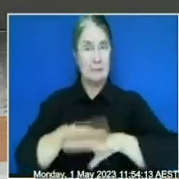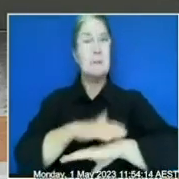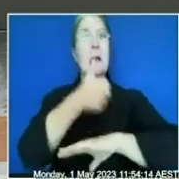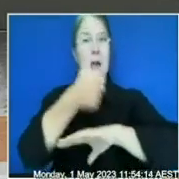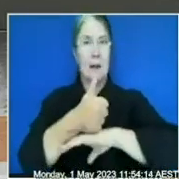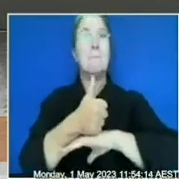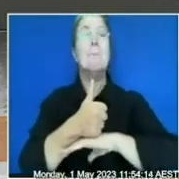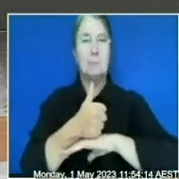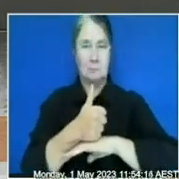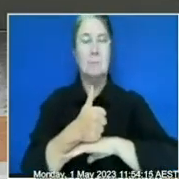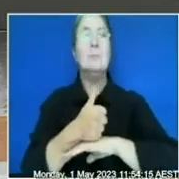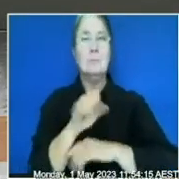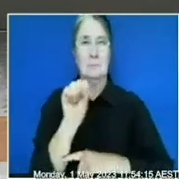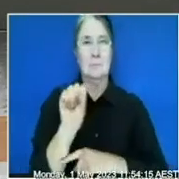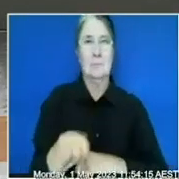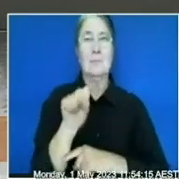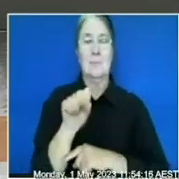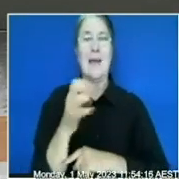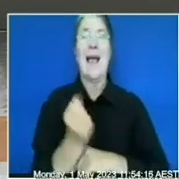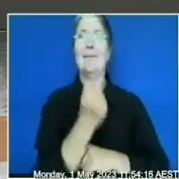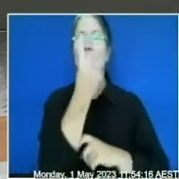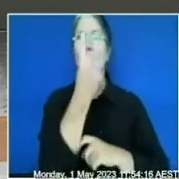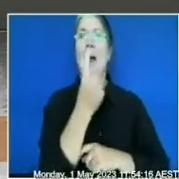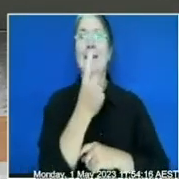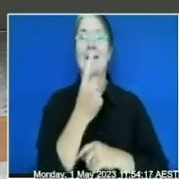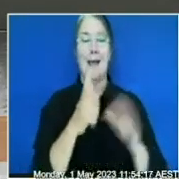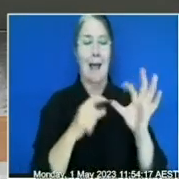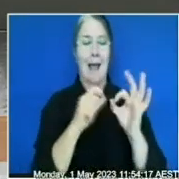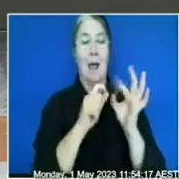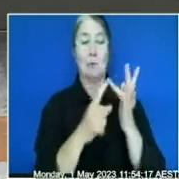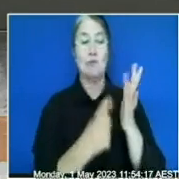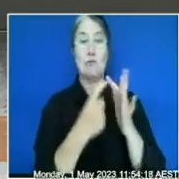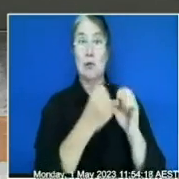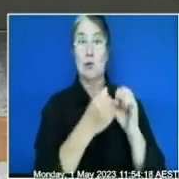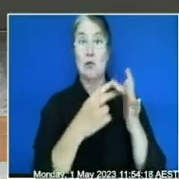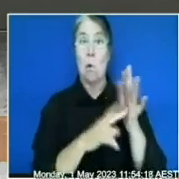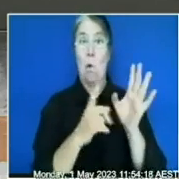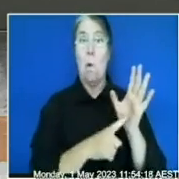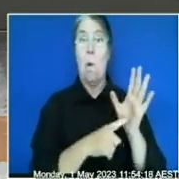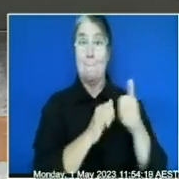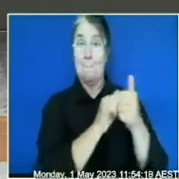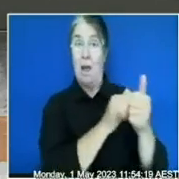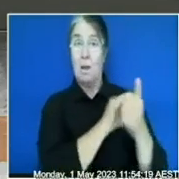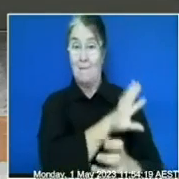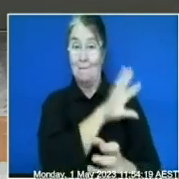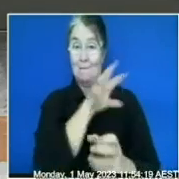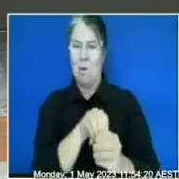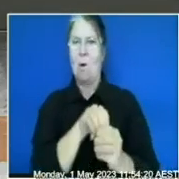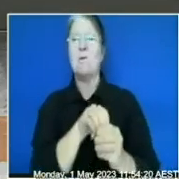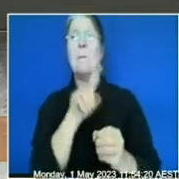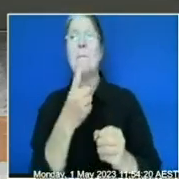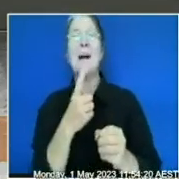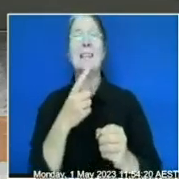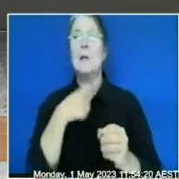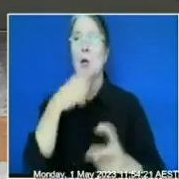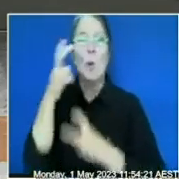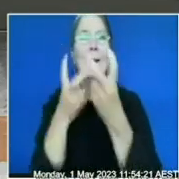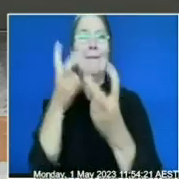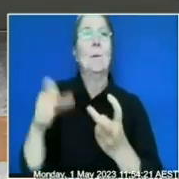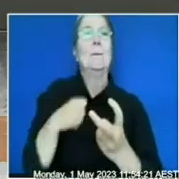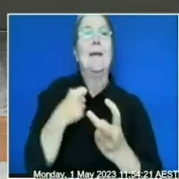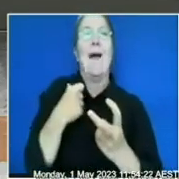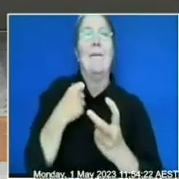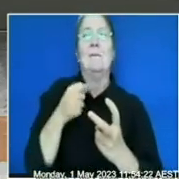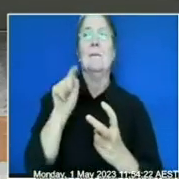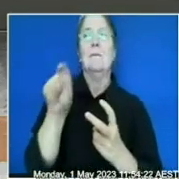And in Dandenong, the Aboriginal-led service response at that the time of the statement is yet to commence operation. What's the status of that